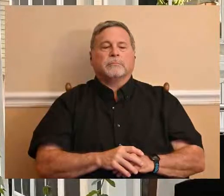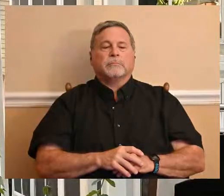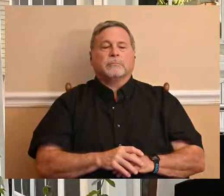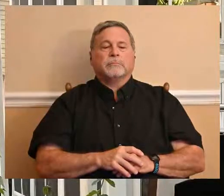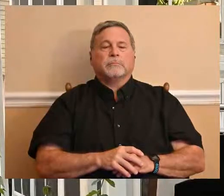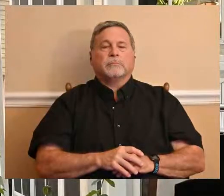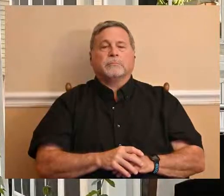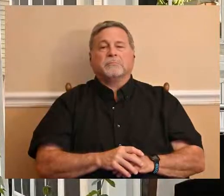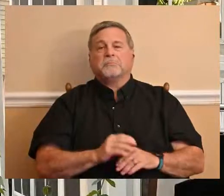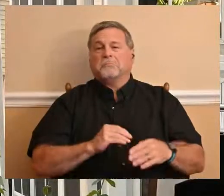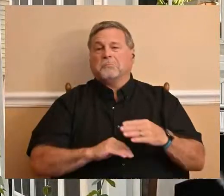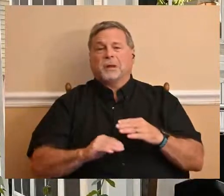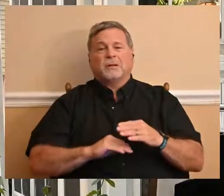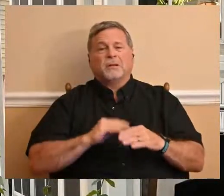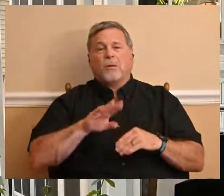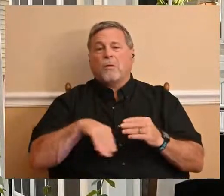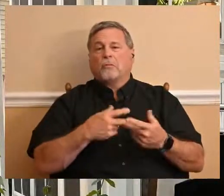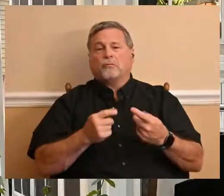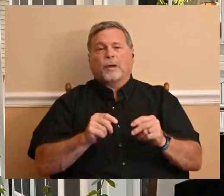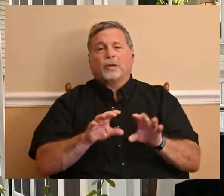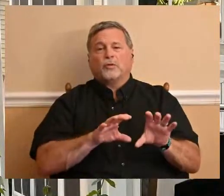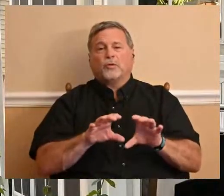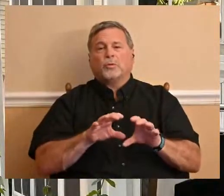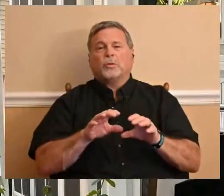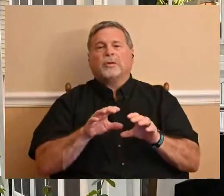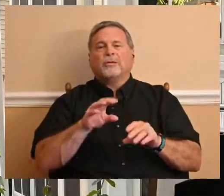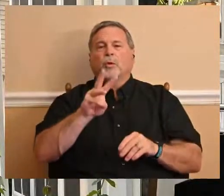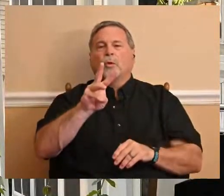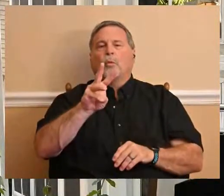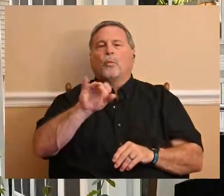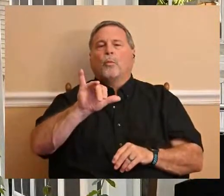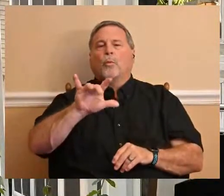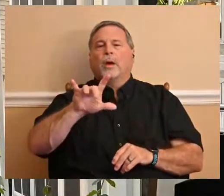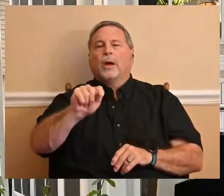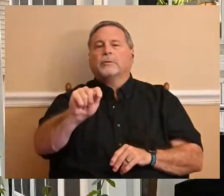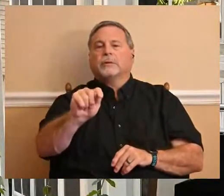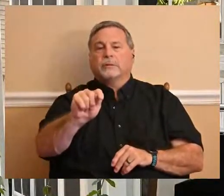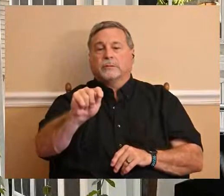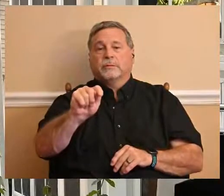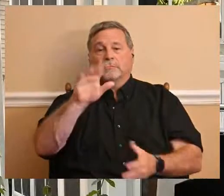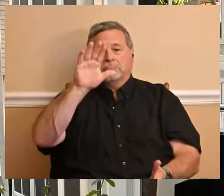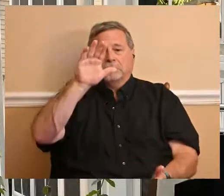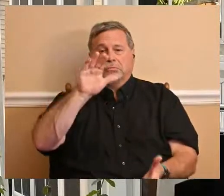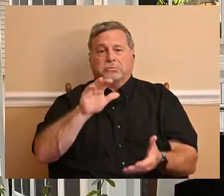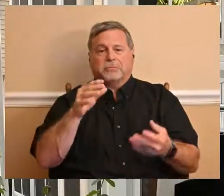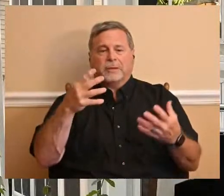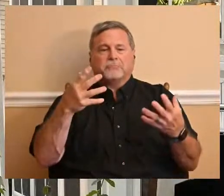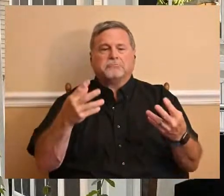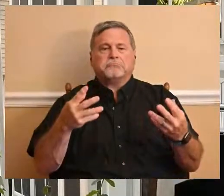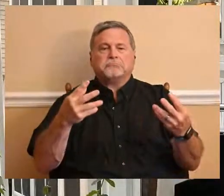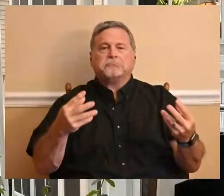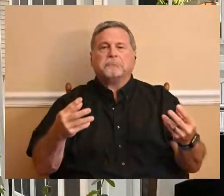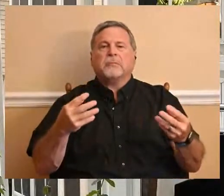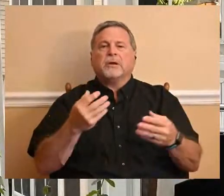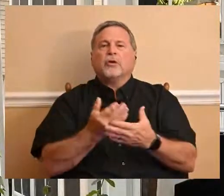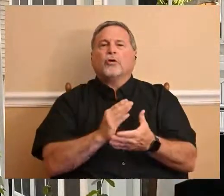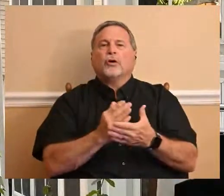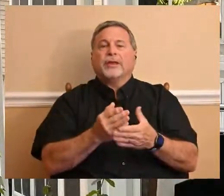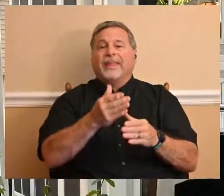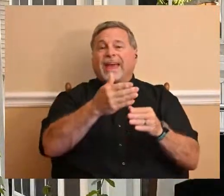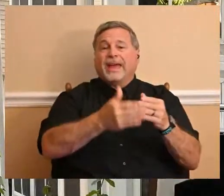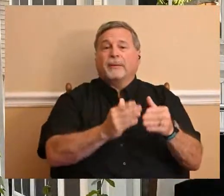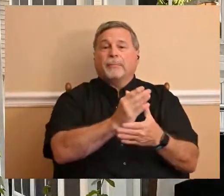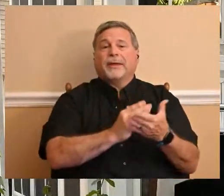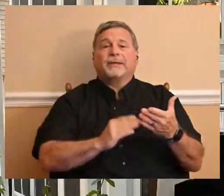And basically all you're trying to do is wilt it down. You're supposed to set it up so that at this point it's cooking those end pieces that are a little